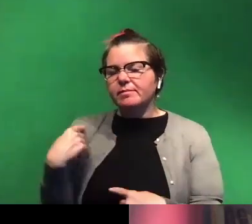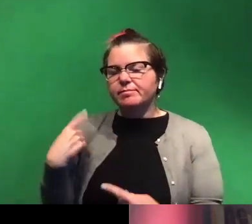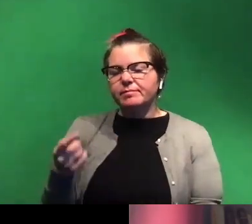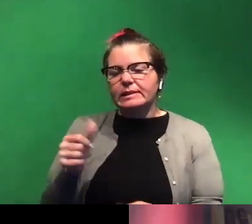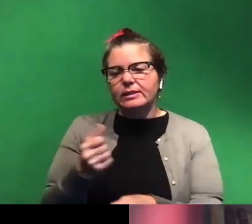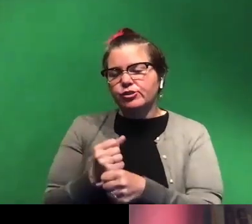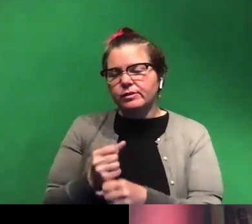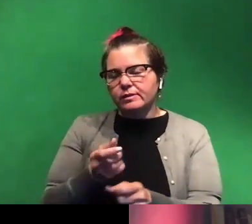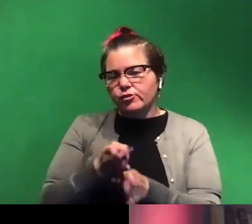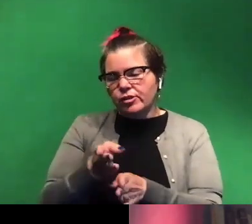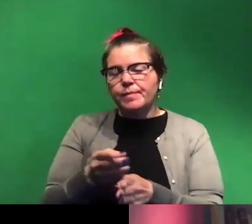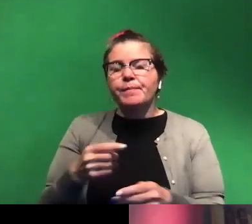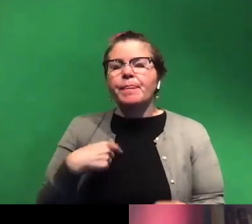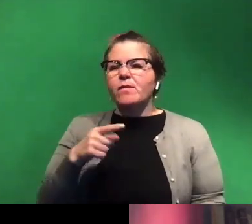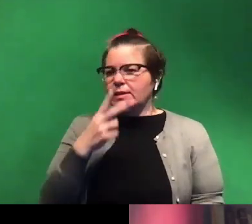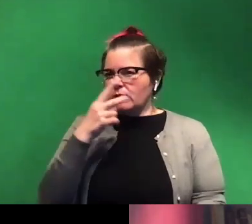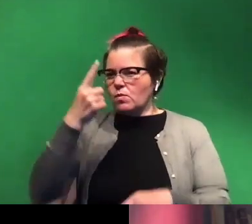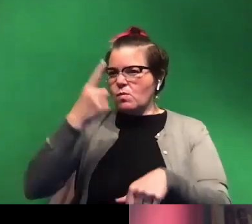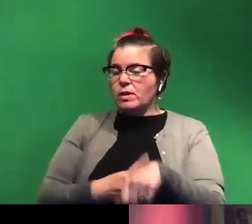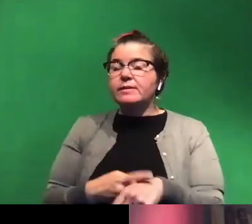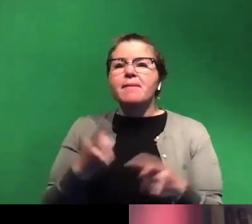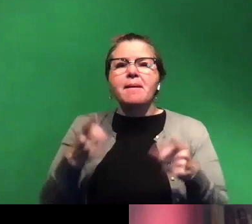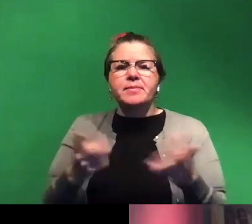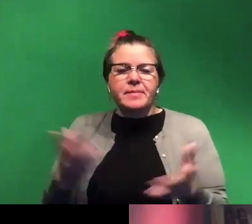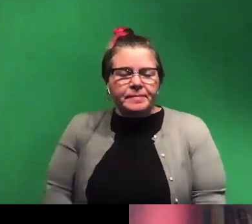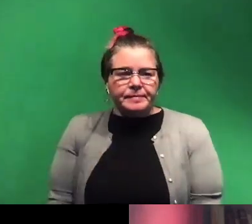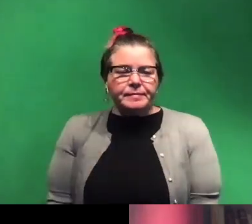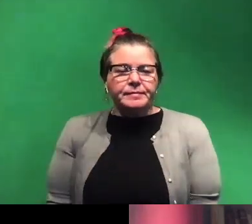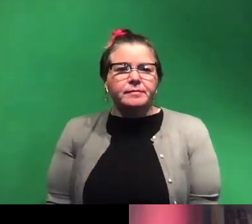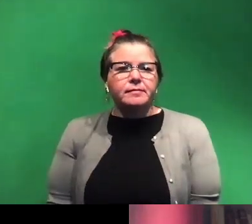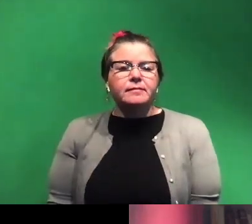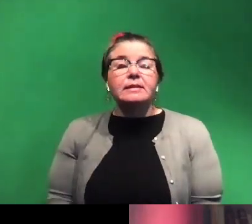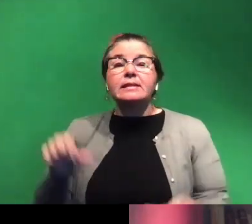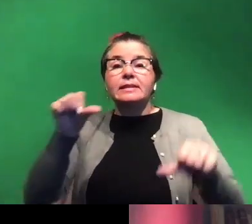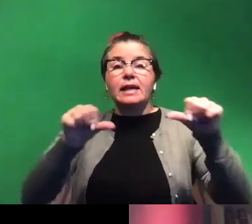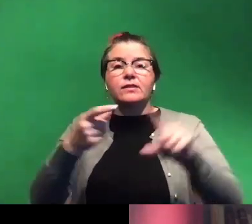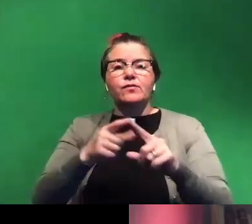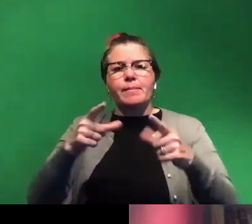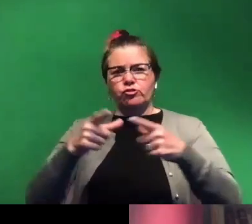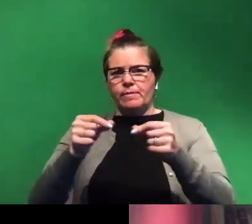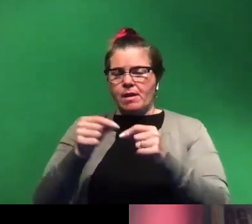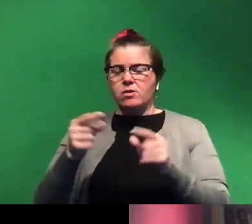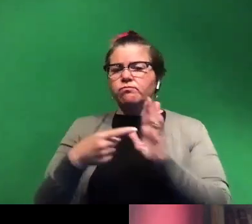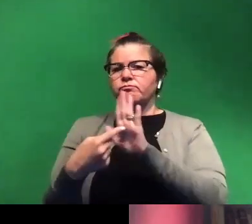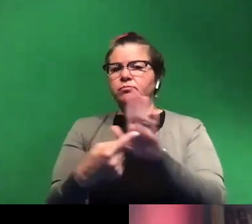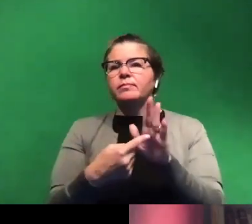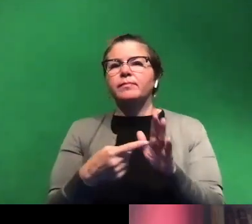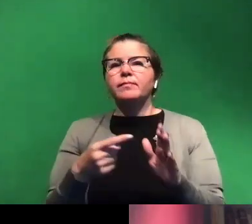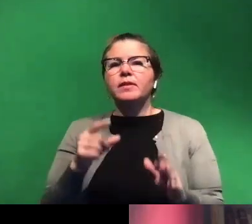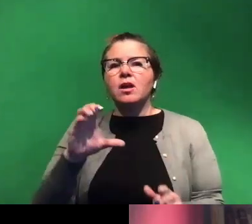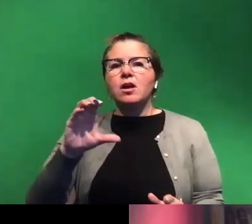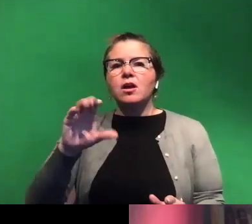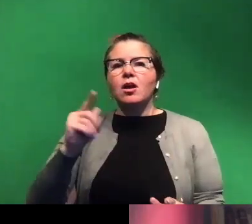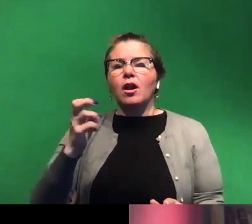scientist, but I've only really seen it once, and it was when the scientist from Japan was showing us this cuttlefish